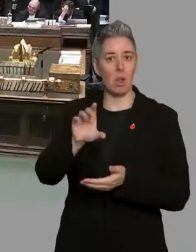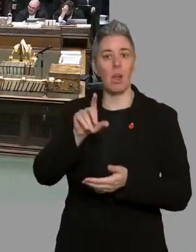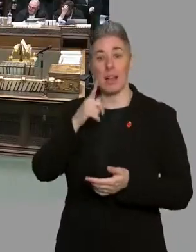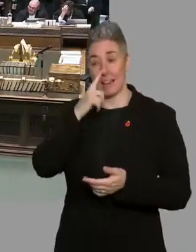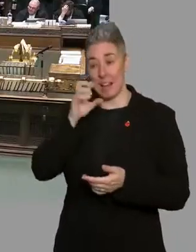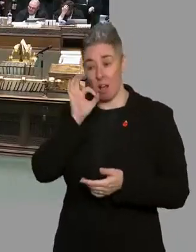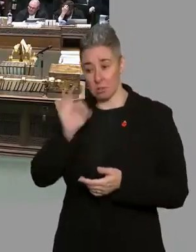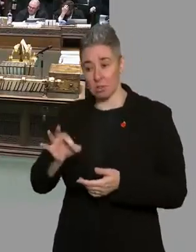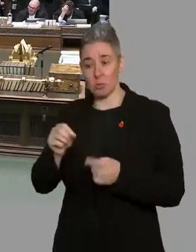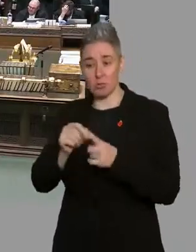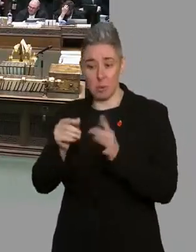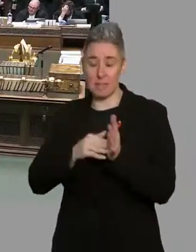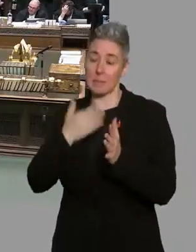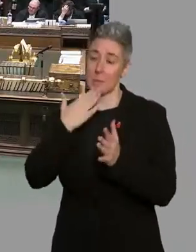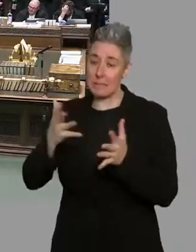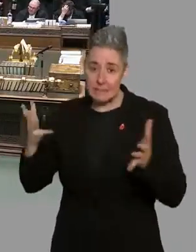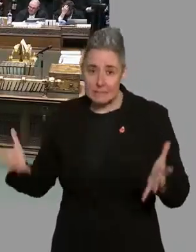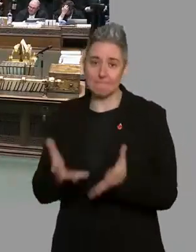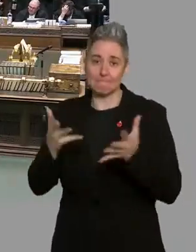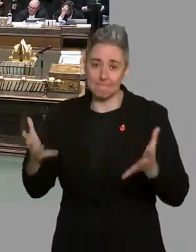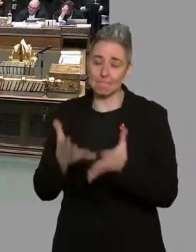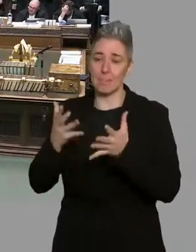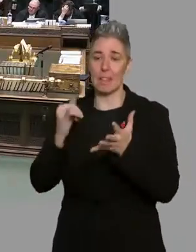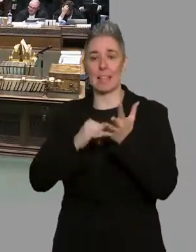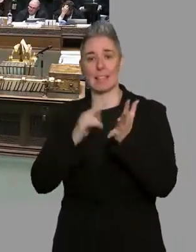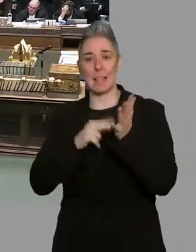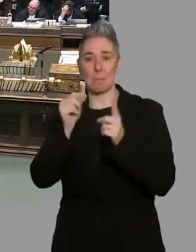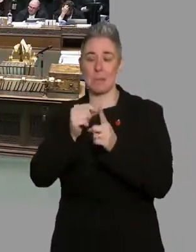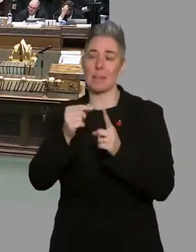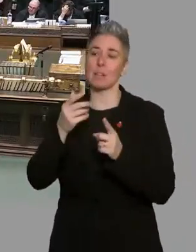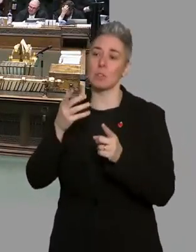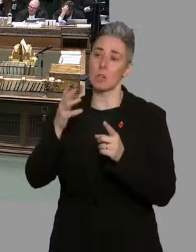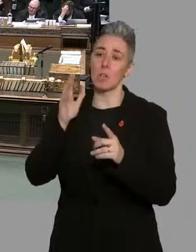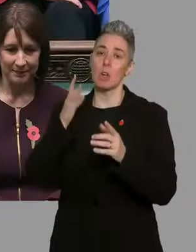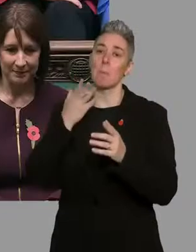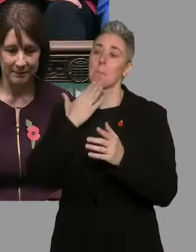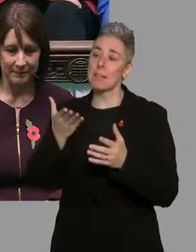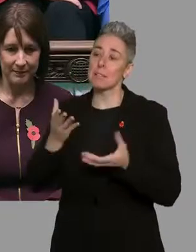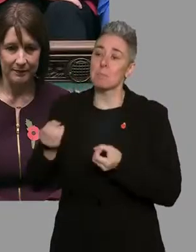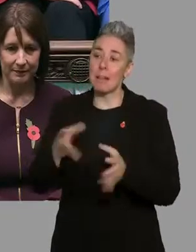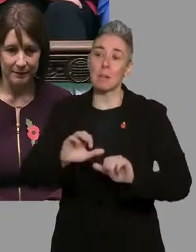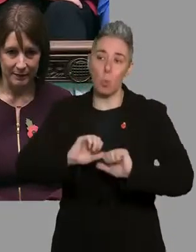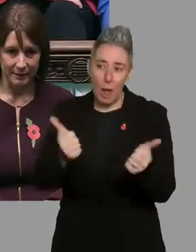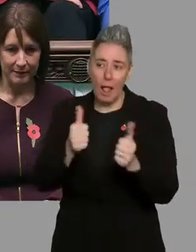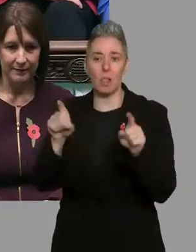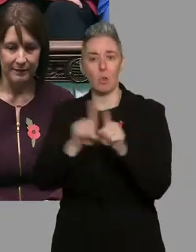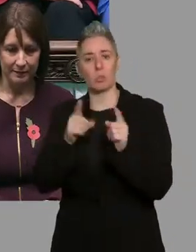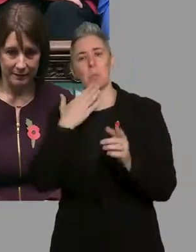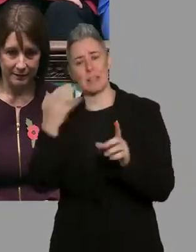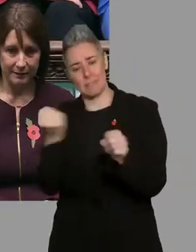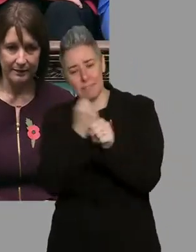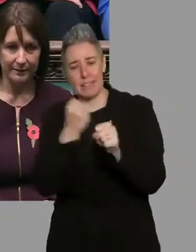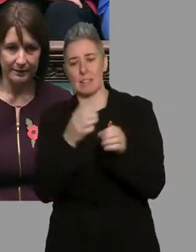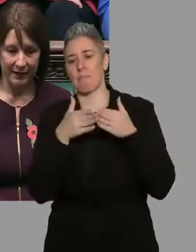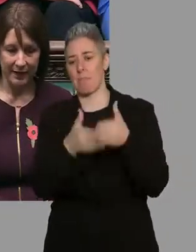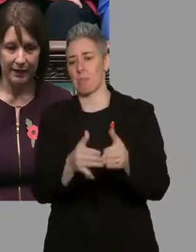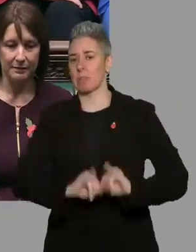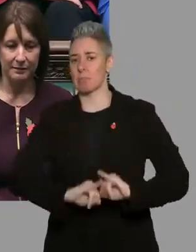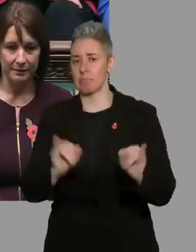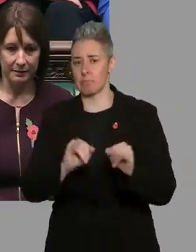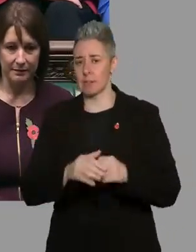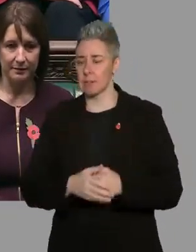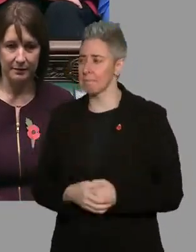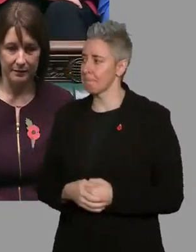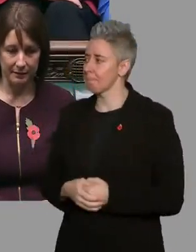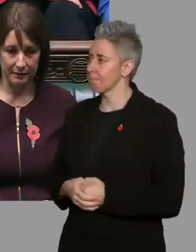fiasco? Prime Minister. Mr. Speaker, last week in the budget we delivered the largest settlement for the